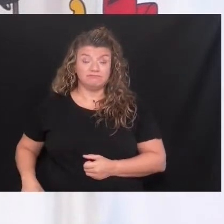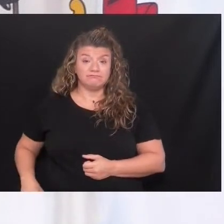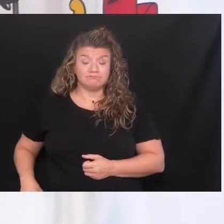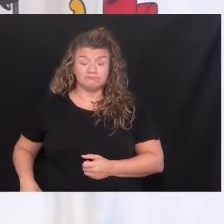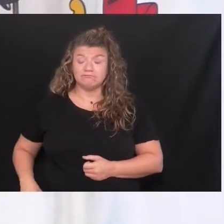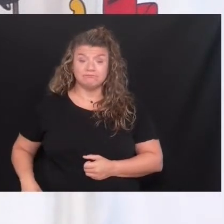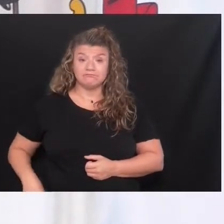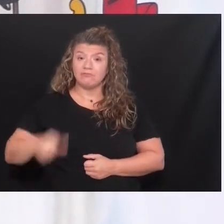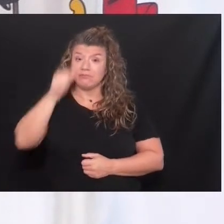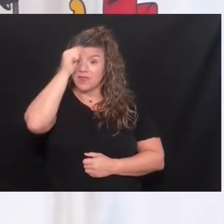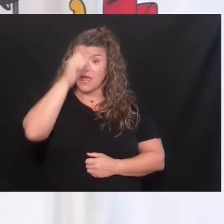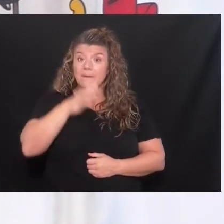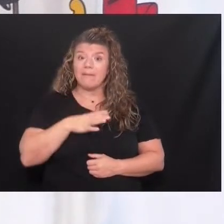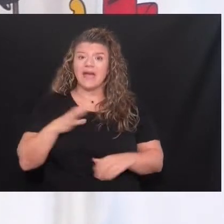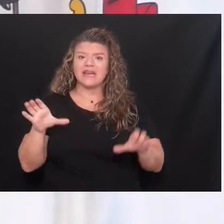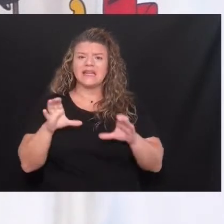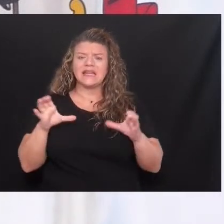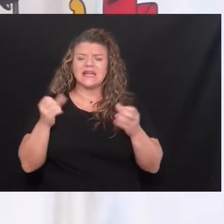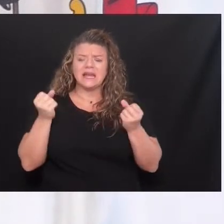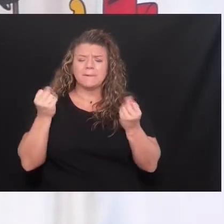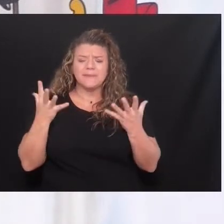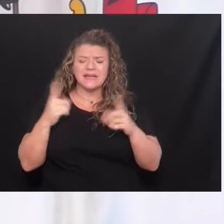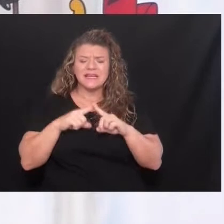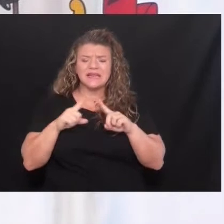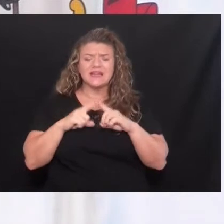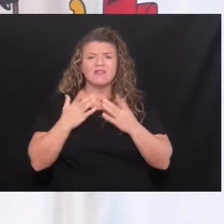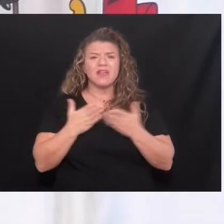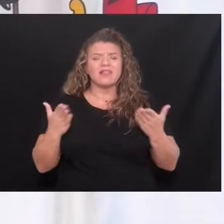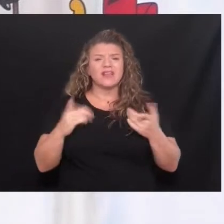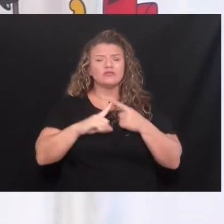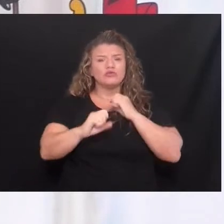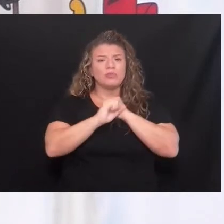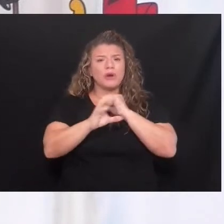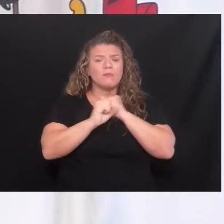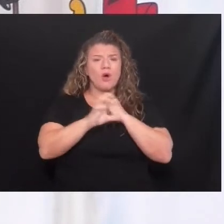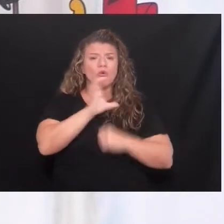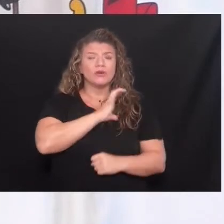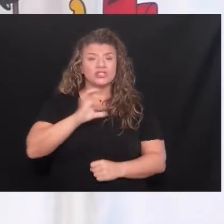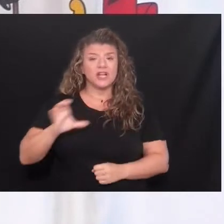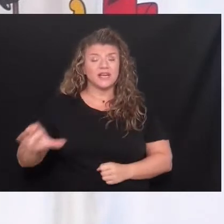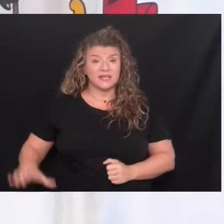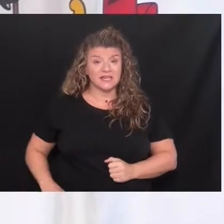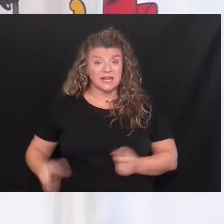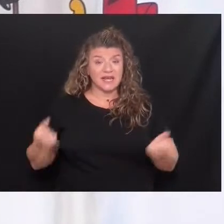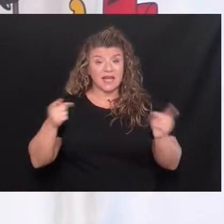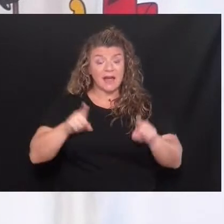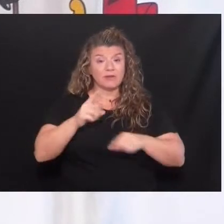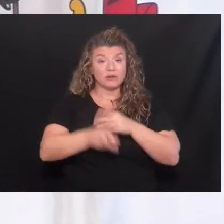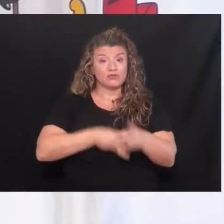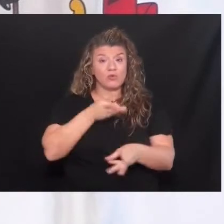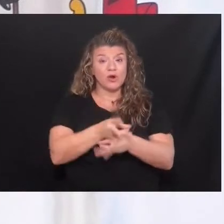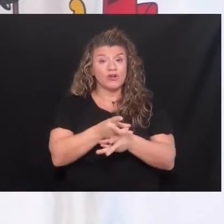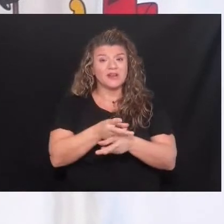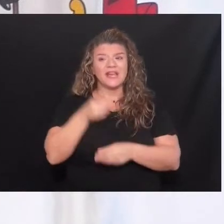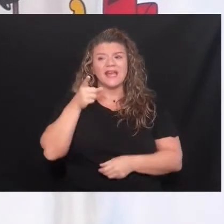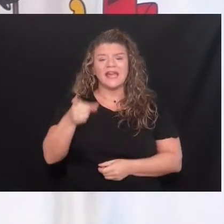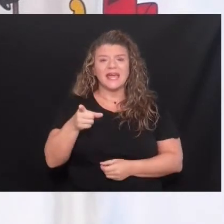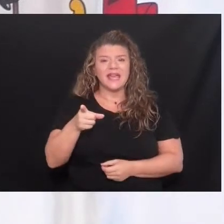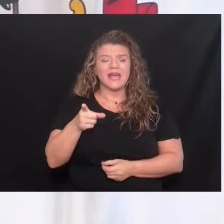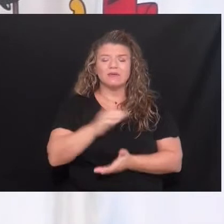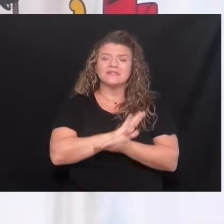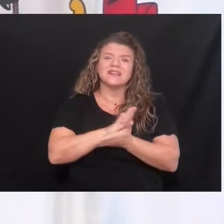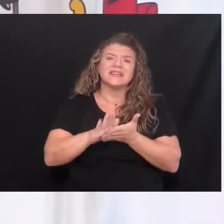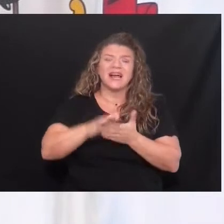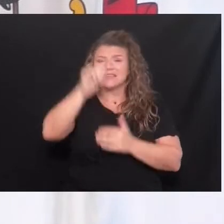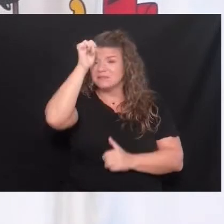He did many, many things to promote Christianity in this world. He was a gentleman beyond